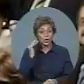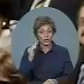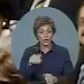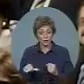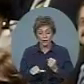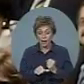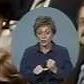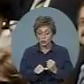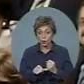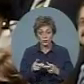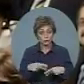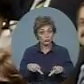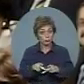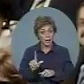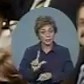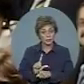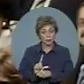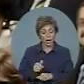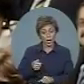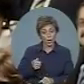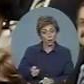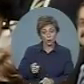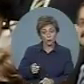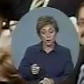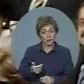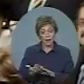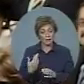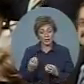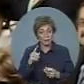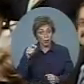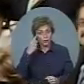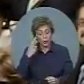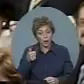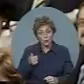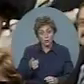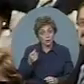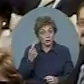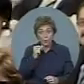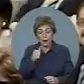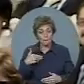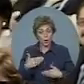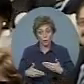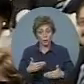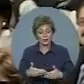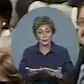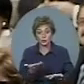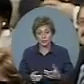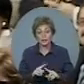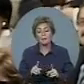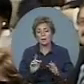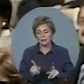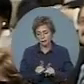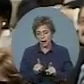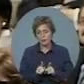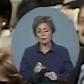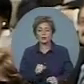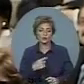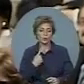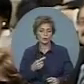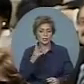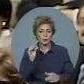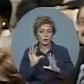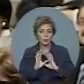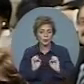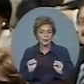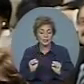understand the access to information process. I can say this, Mr. Speaker. It's a general report, as he